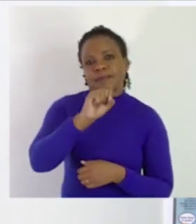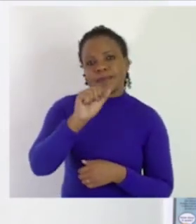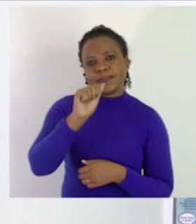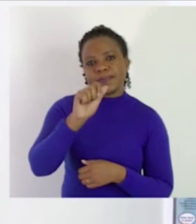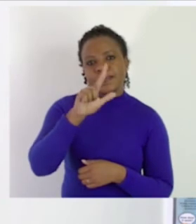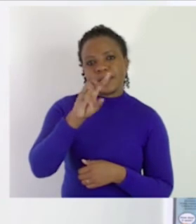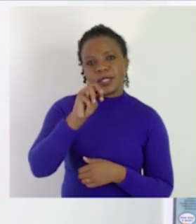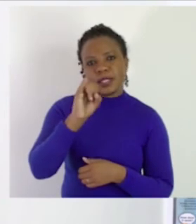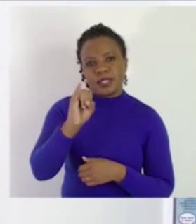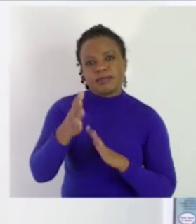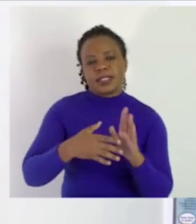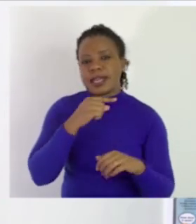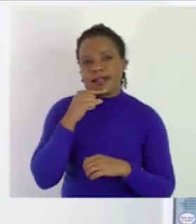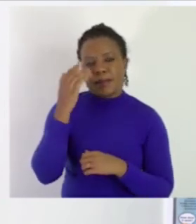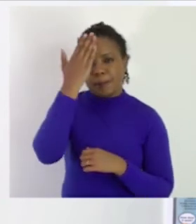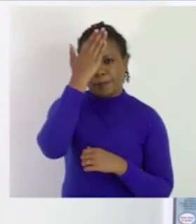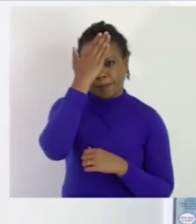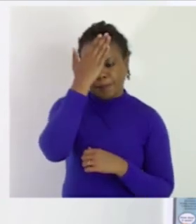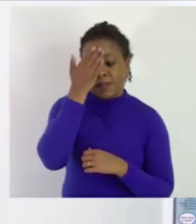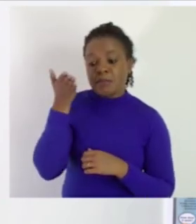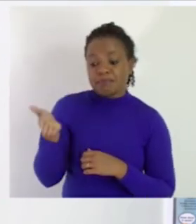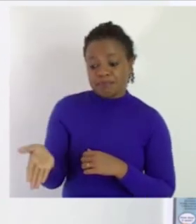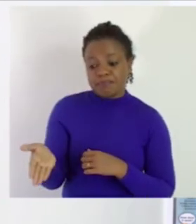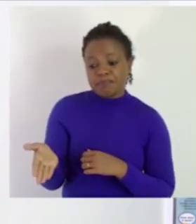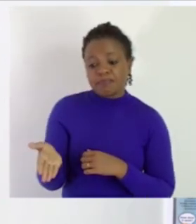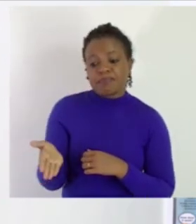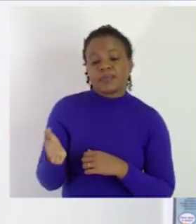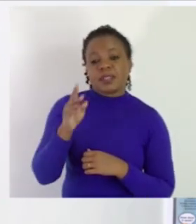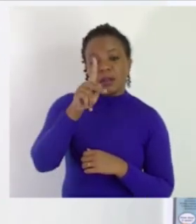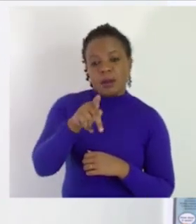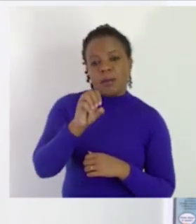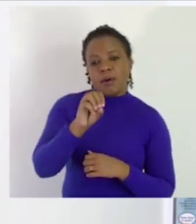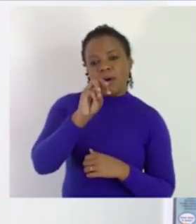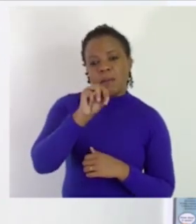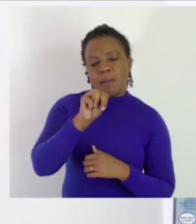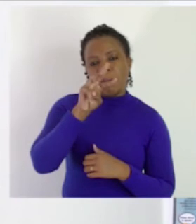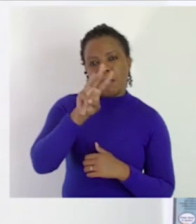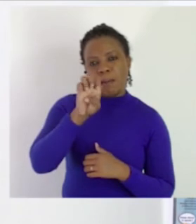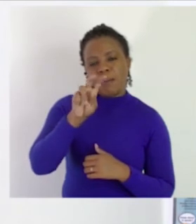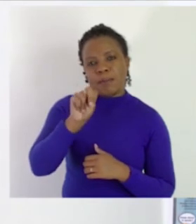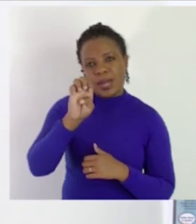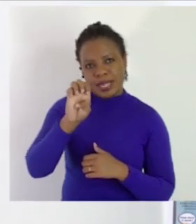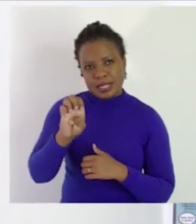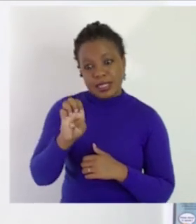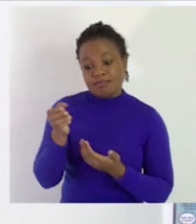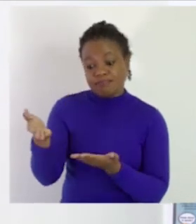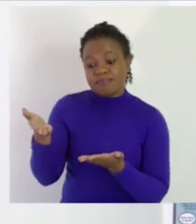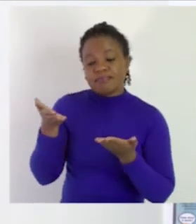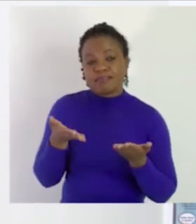is Oswald Ndoda. With me here is Pamwene. Please, let's welcome him.